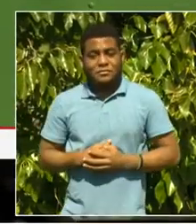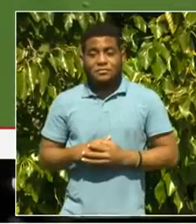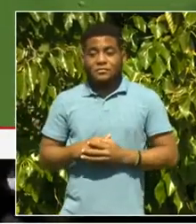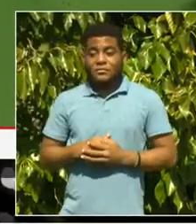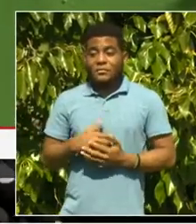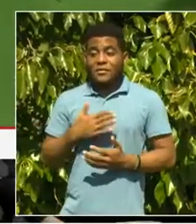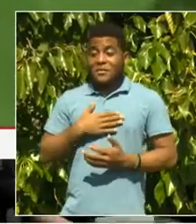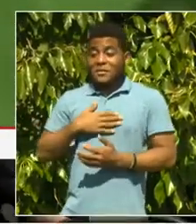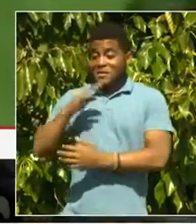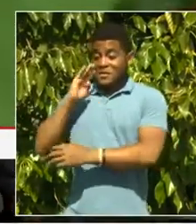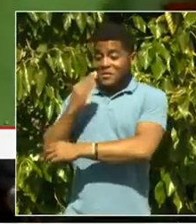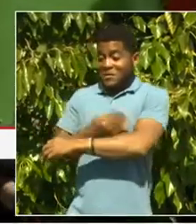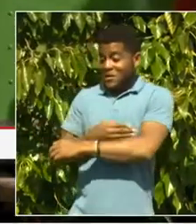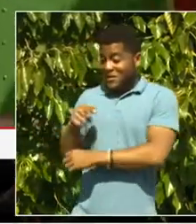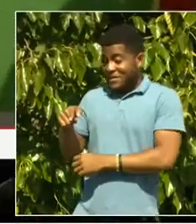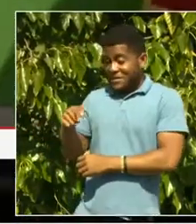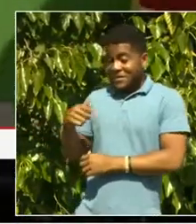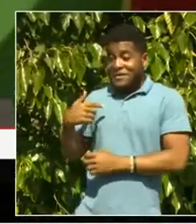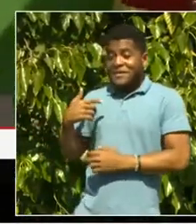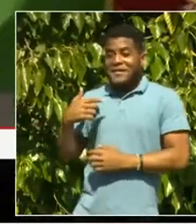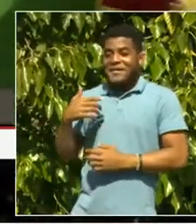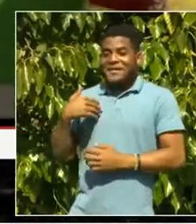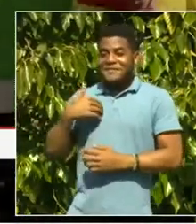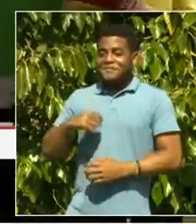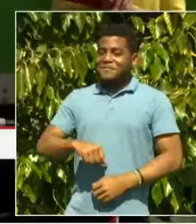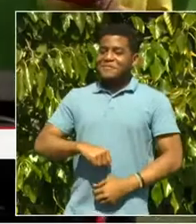our mayor, Muriel Bowser.